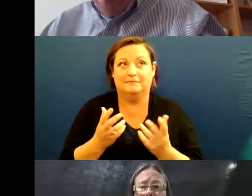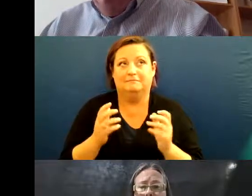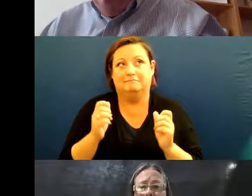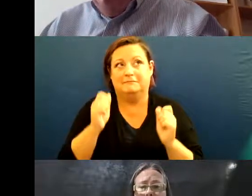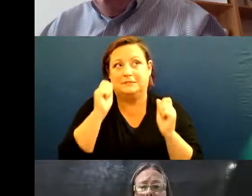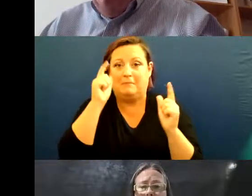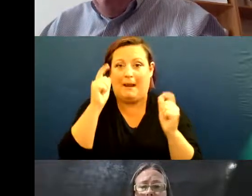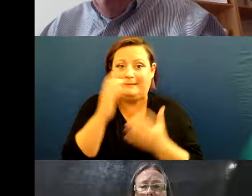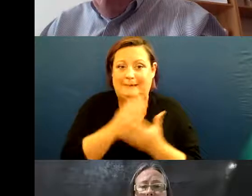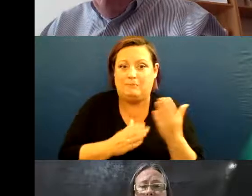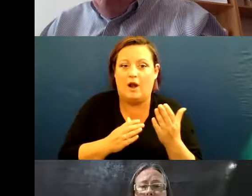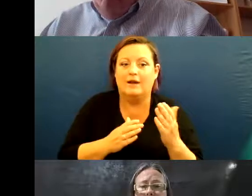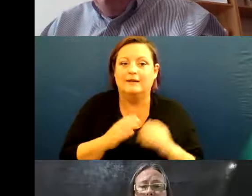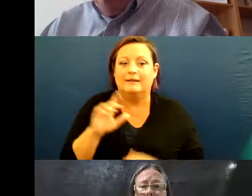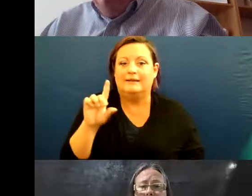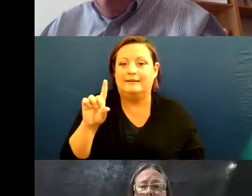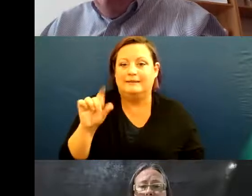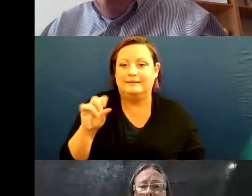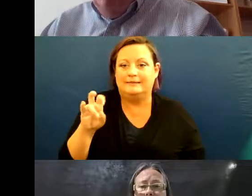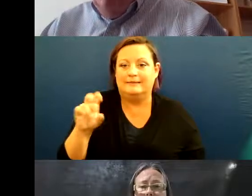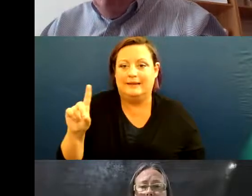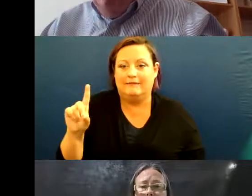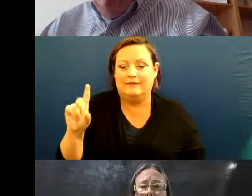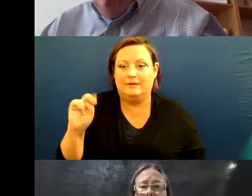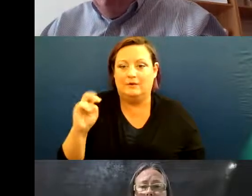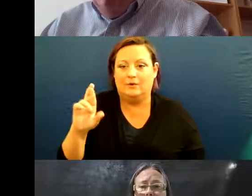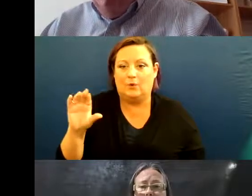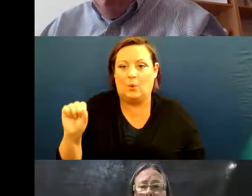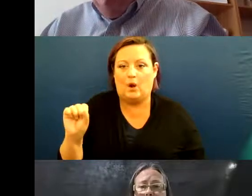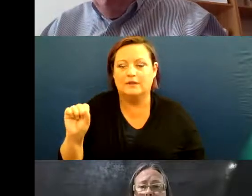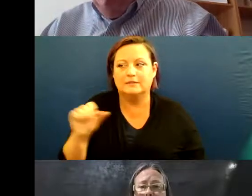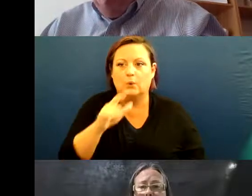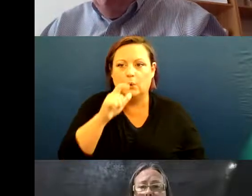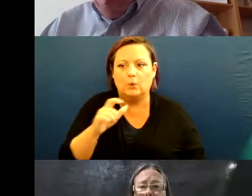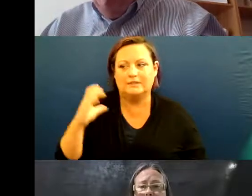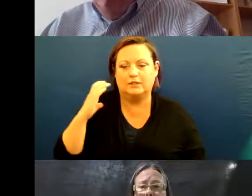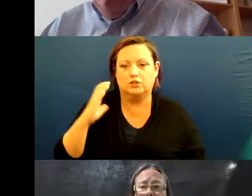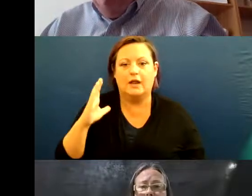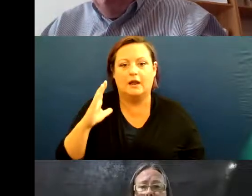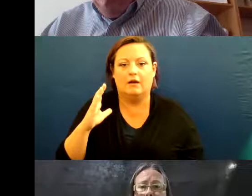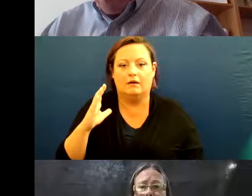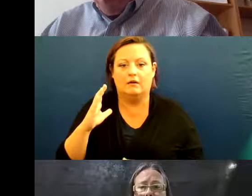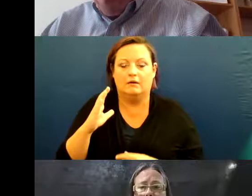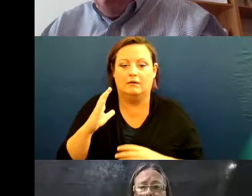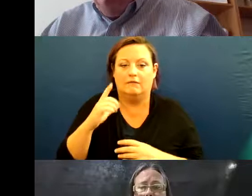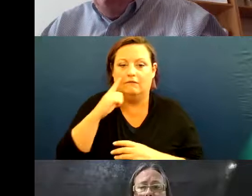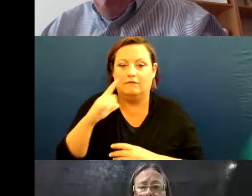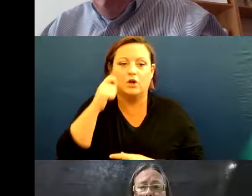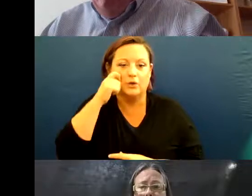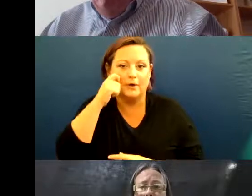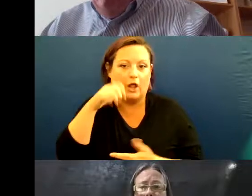David Norris, who was the chair, or is the chair of dermatology, started trying to recruit me in